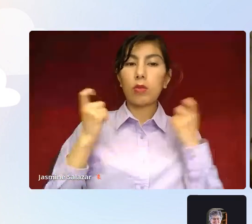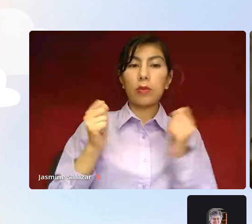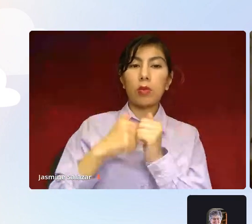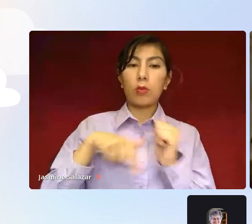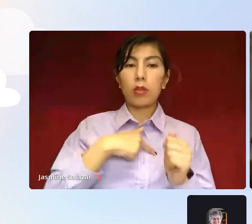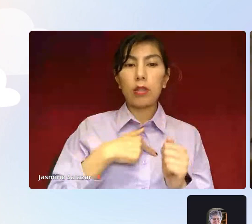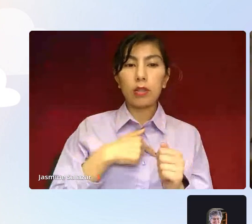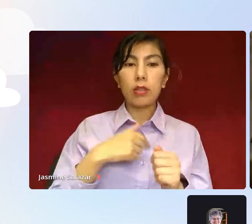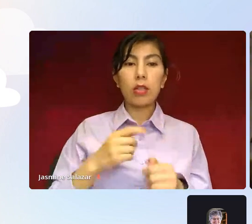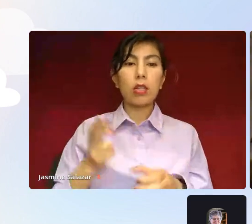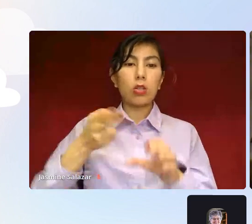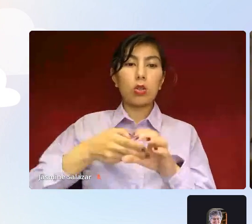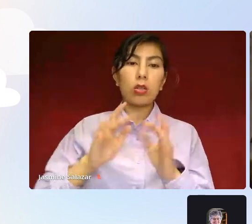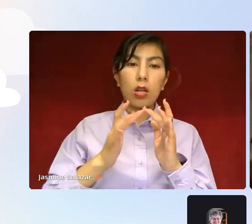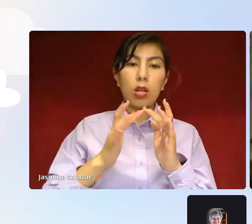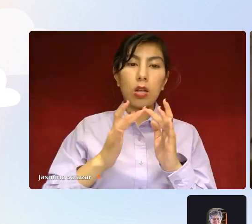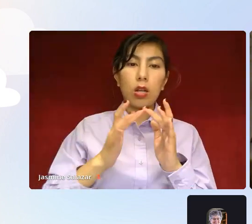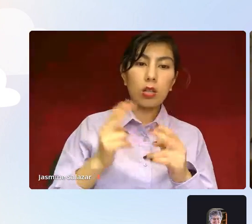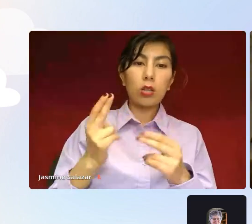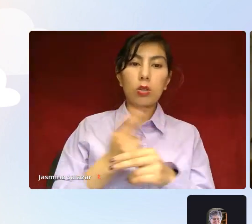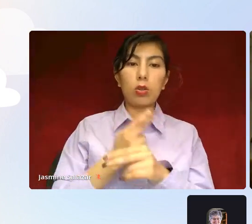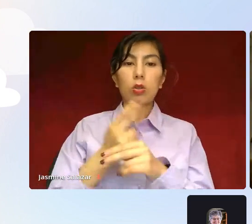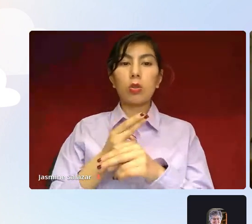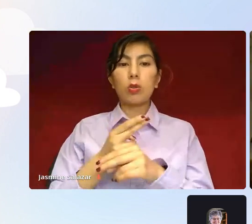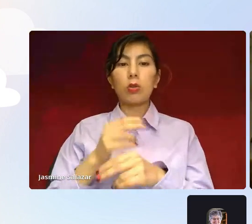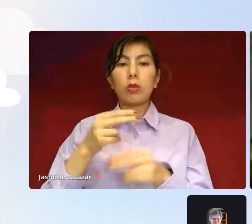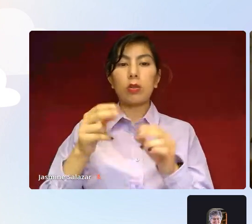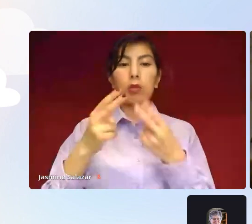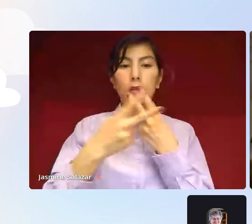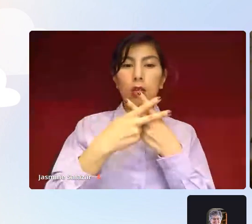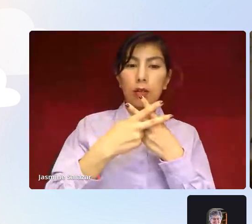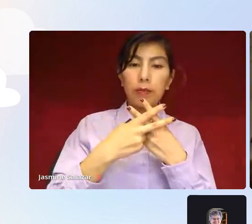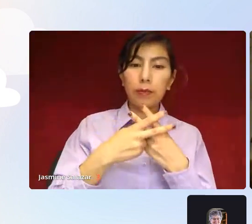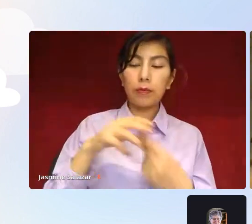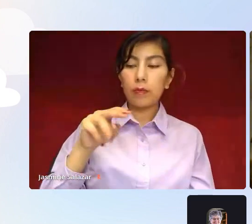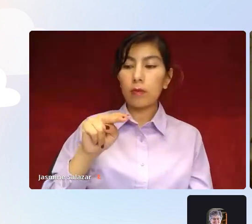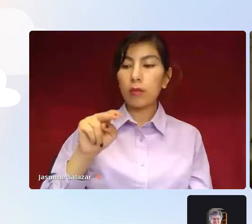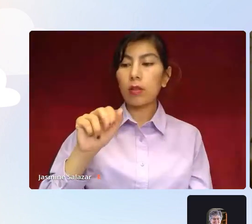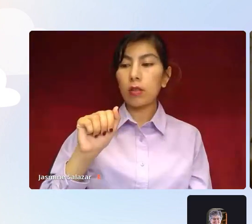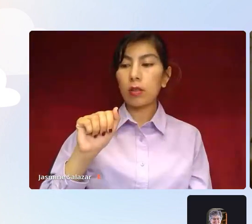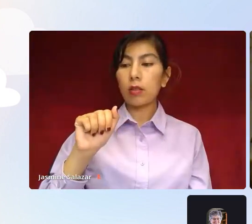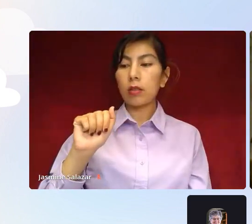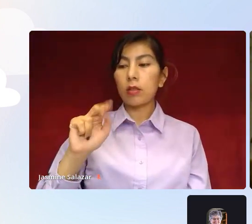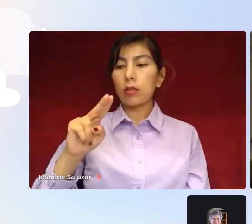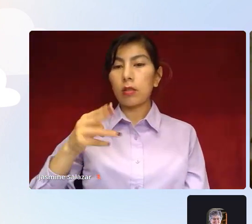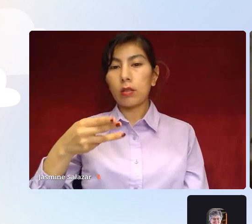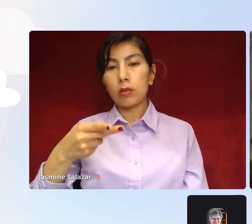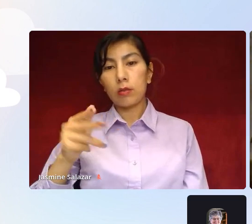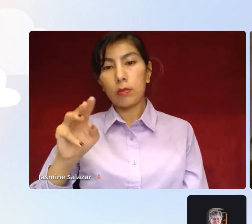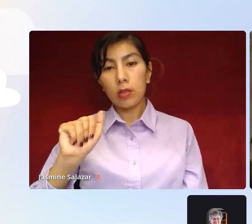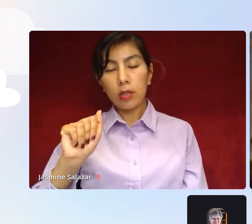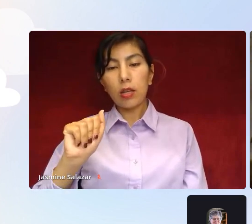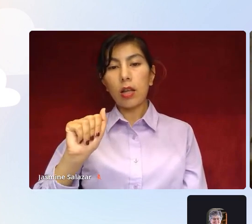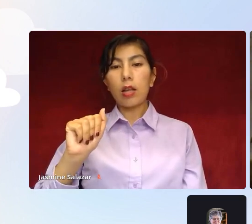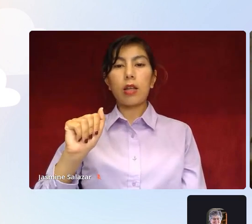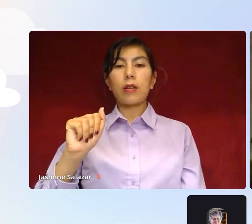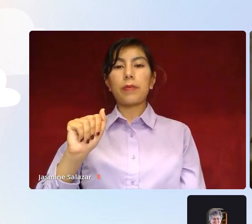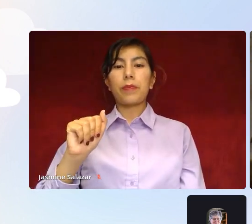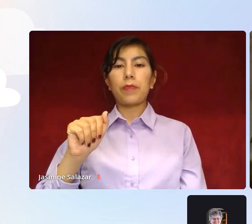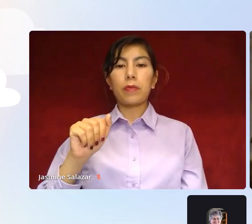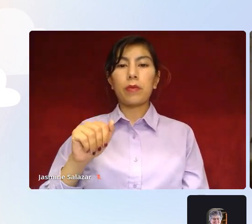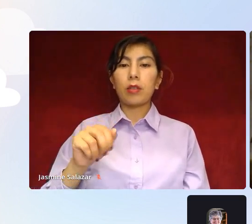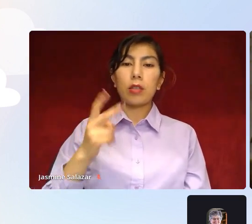us online. Use the hashtag AANHPI Mental Health Day. It's being used throughout various social